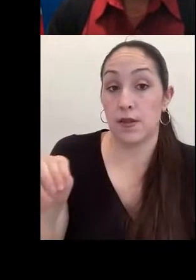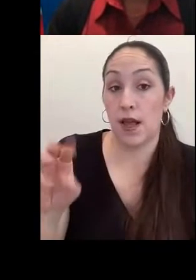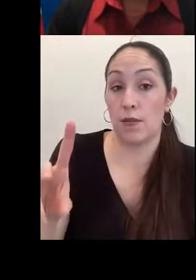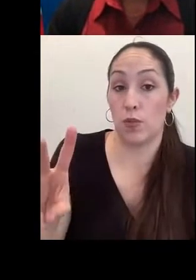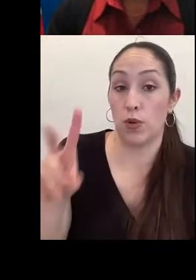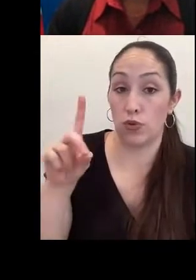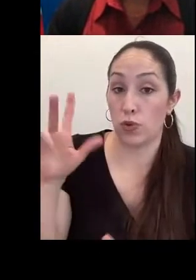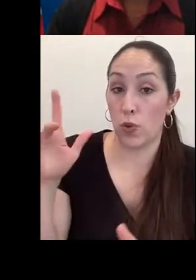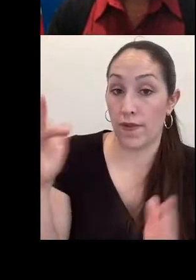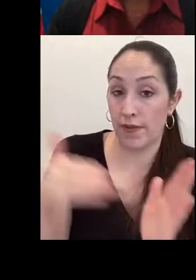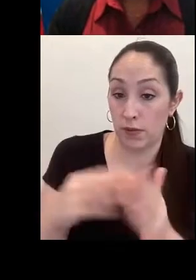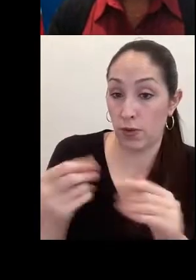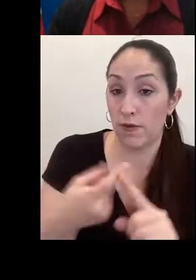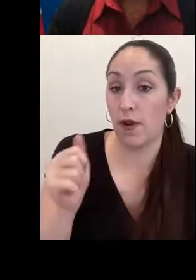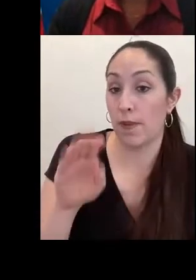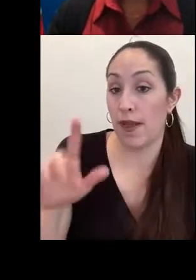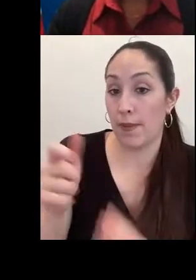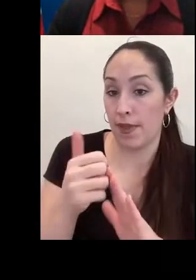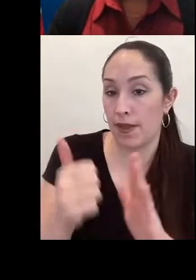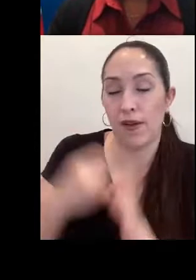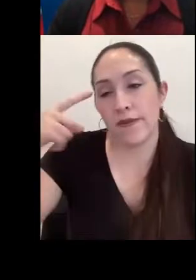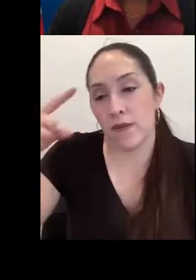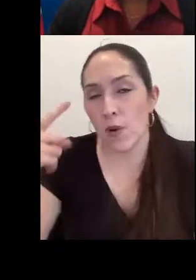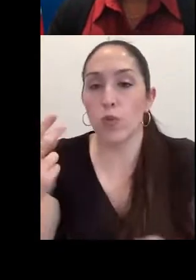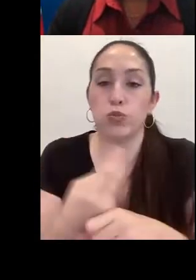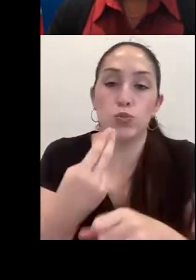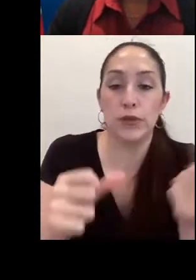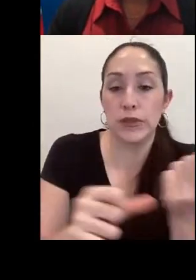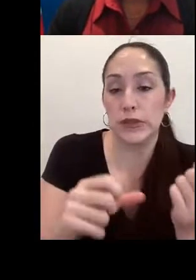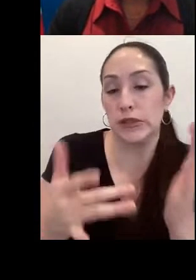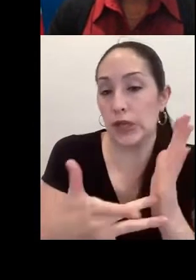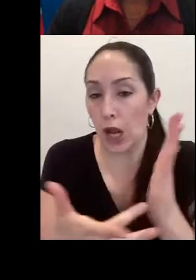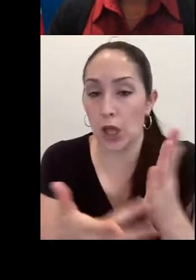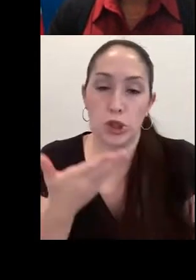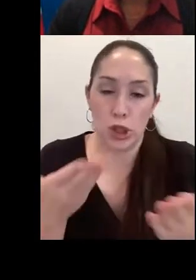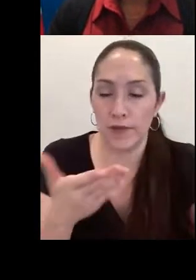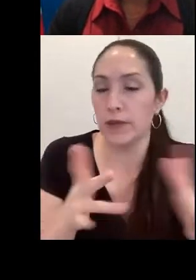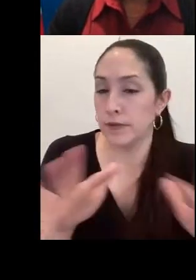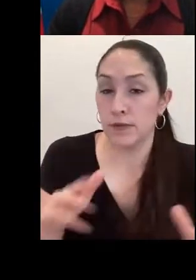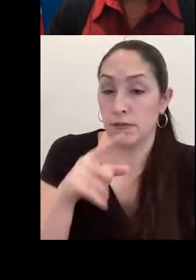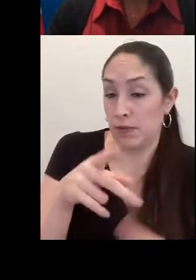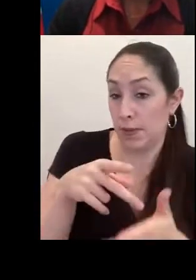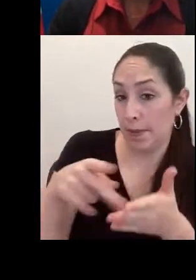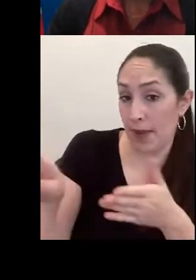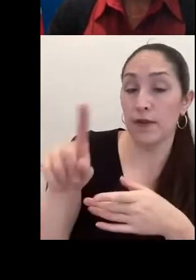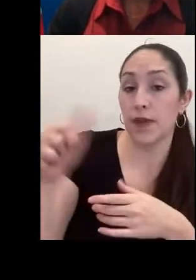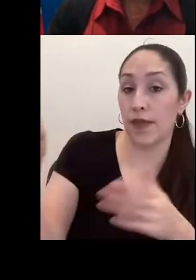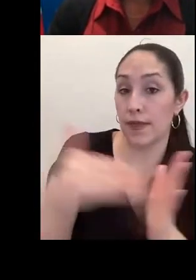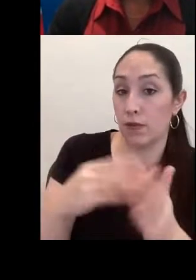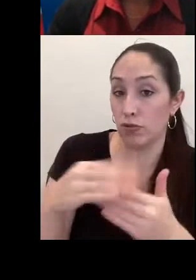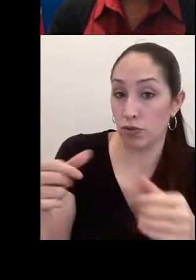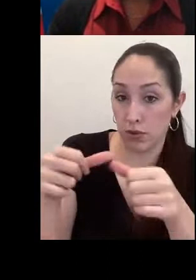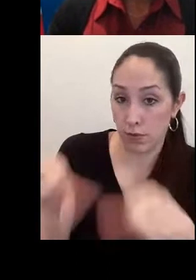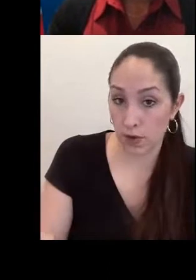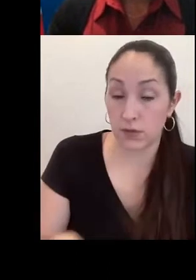an assisted technology and related service. He pays a $10,000 deposit. While waiting for the service to